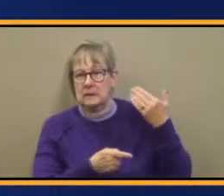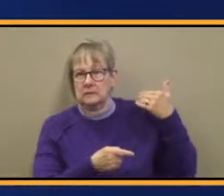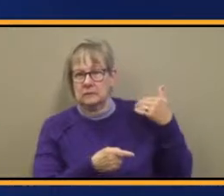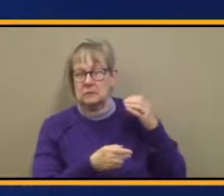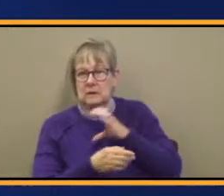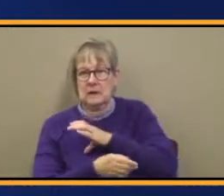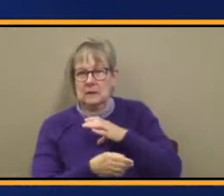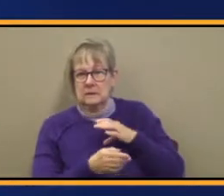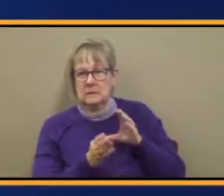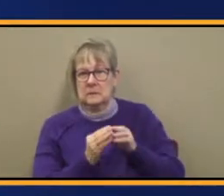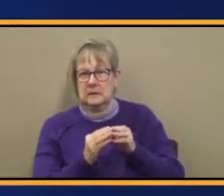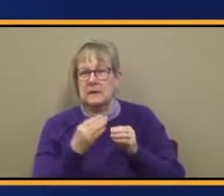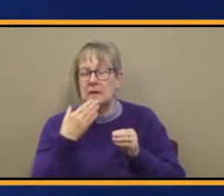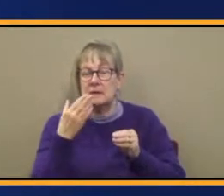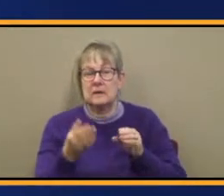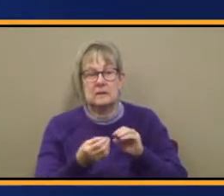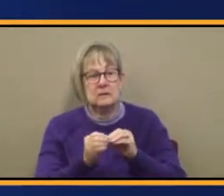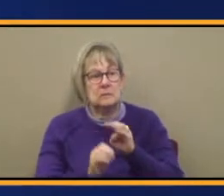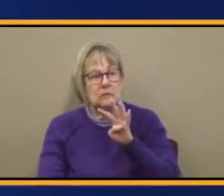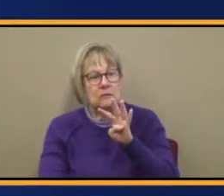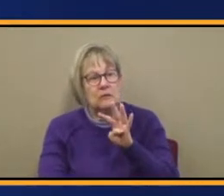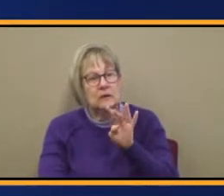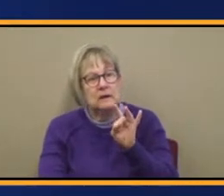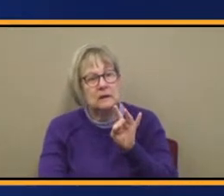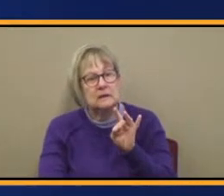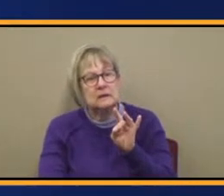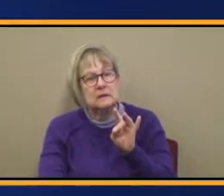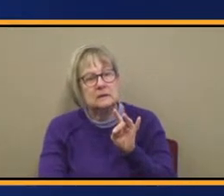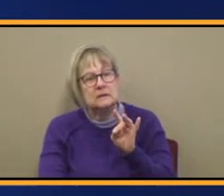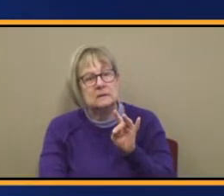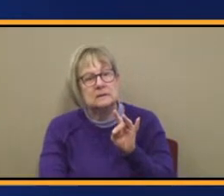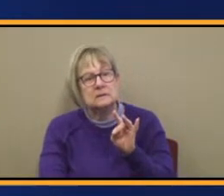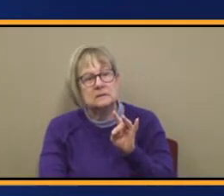No questions. Thank you. Item